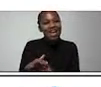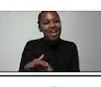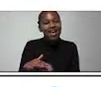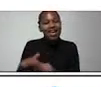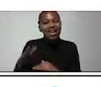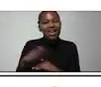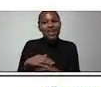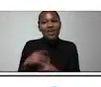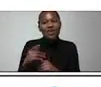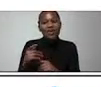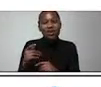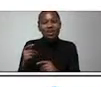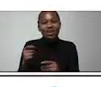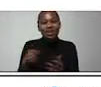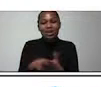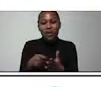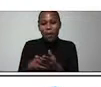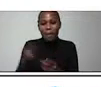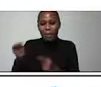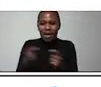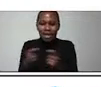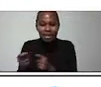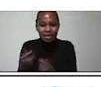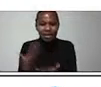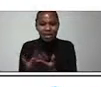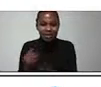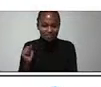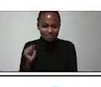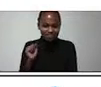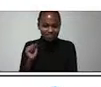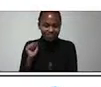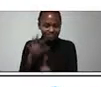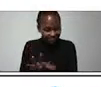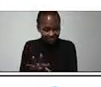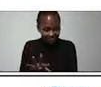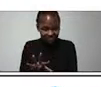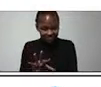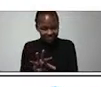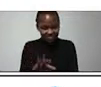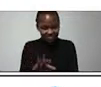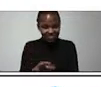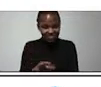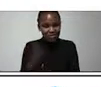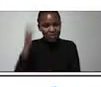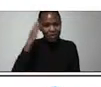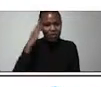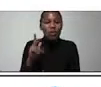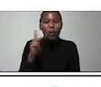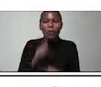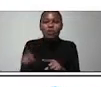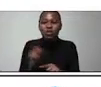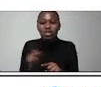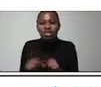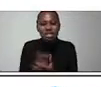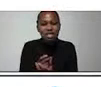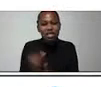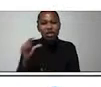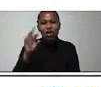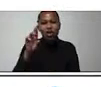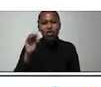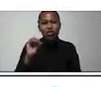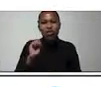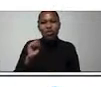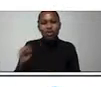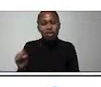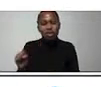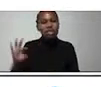which of course they're gonna be, you know, affecting, you know, our production or and gross actually income actually at